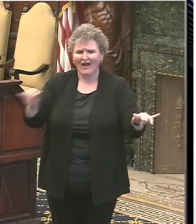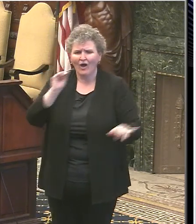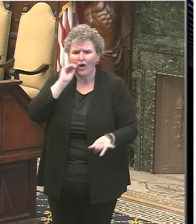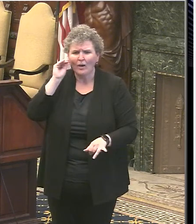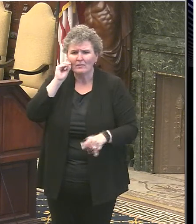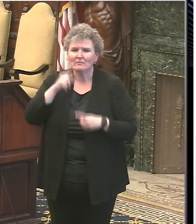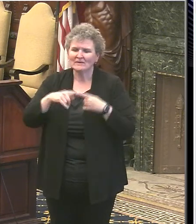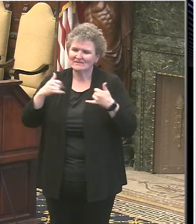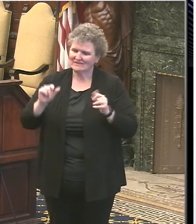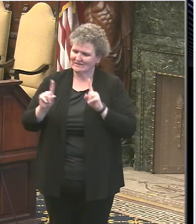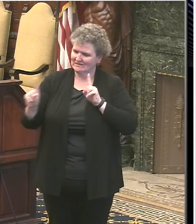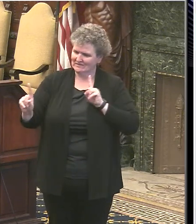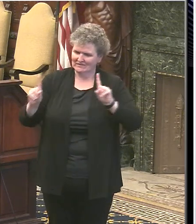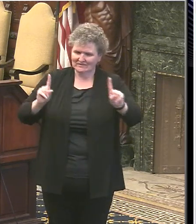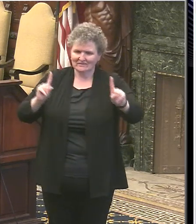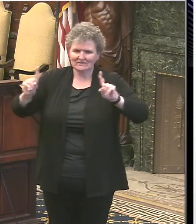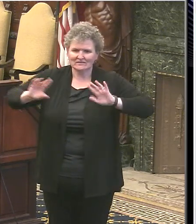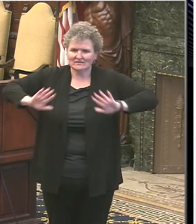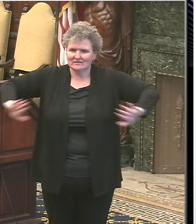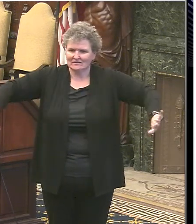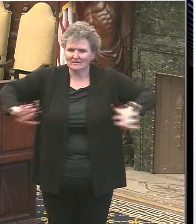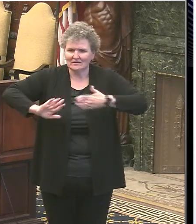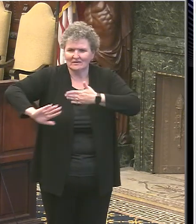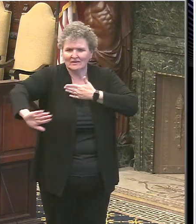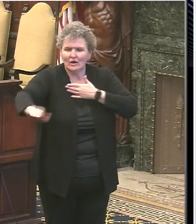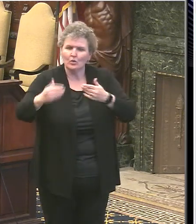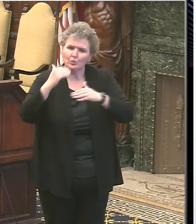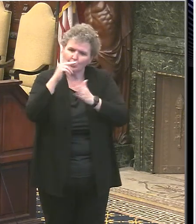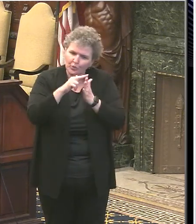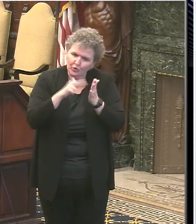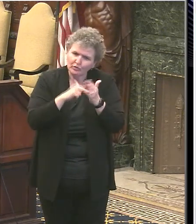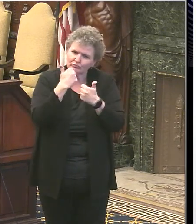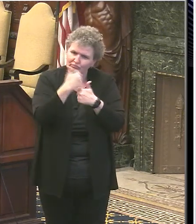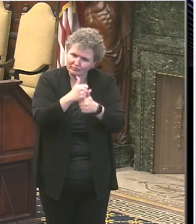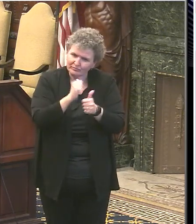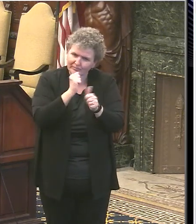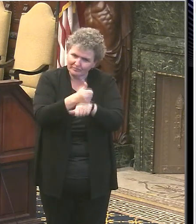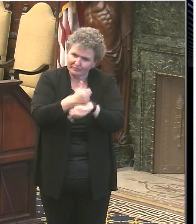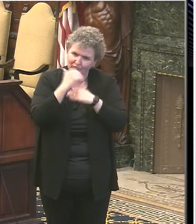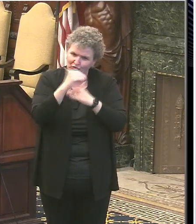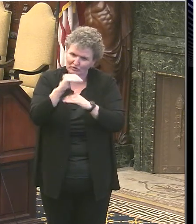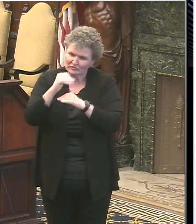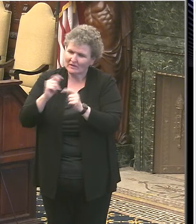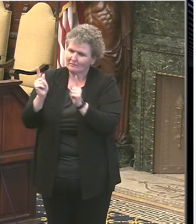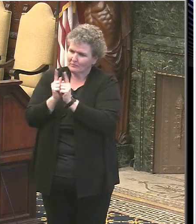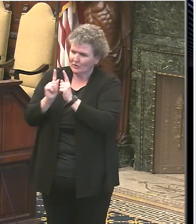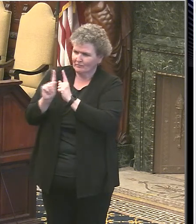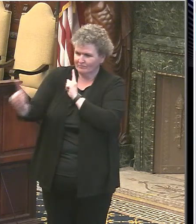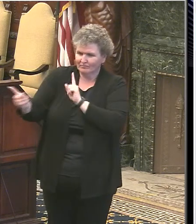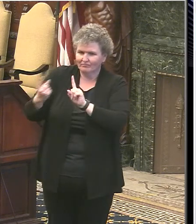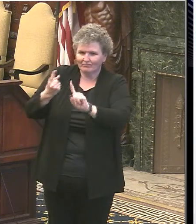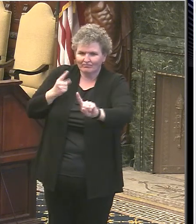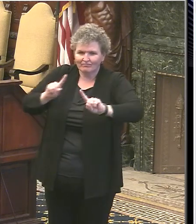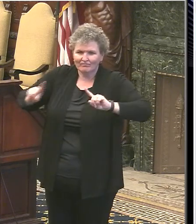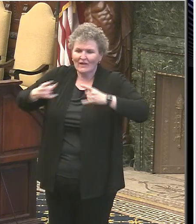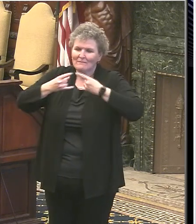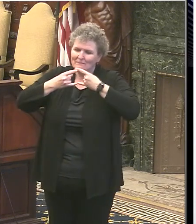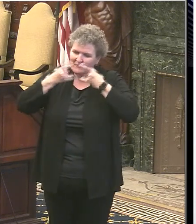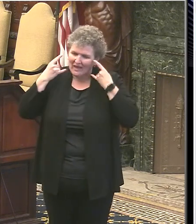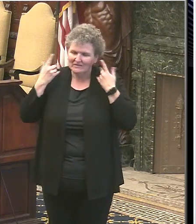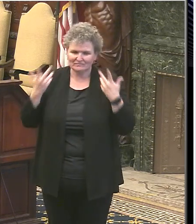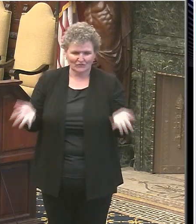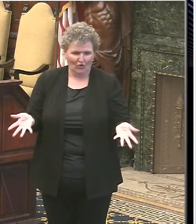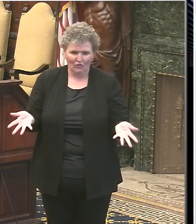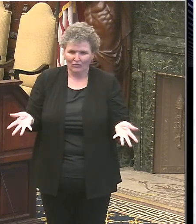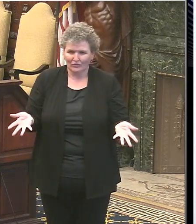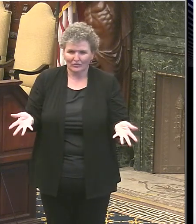distanced. And we believe that these regulations are putting people in the right distance and with masks on. I mean,